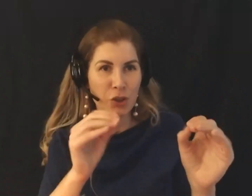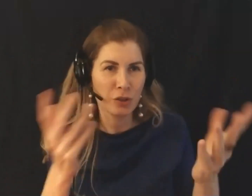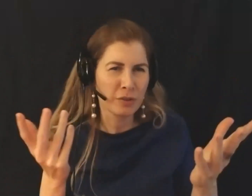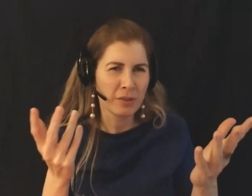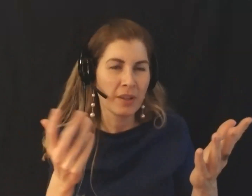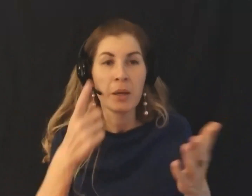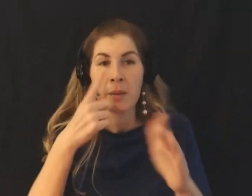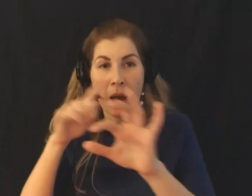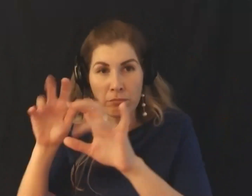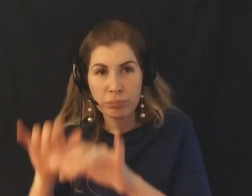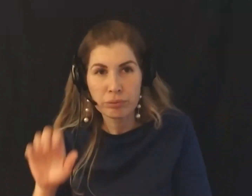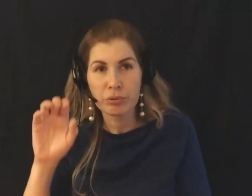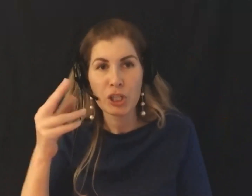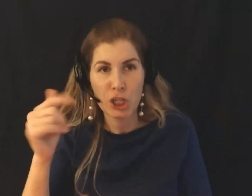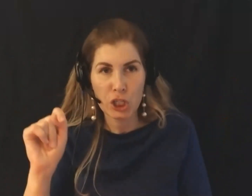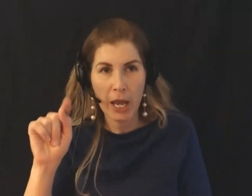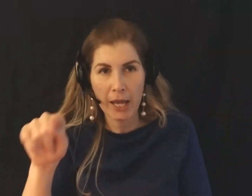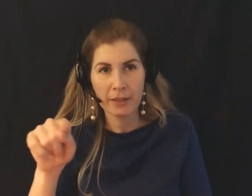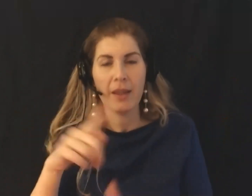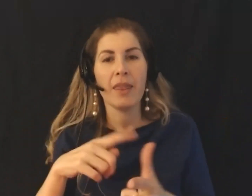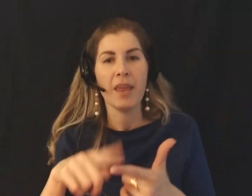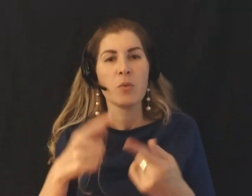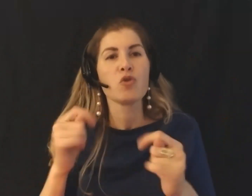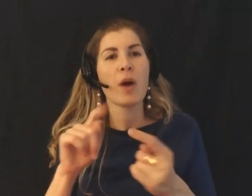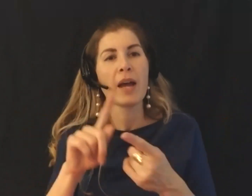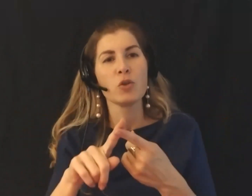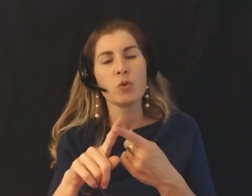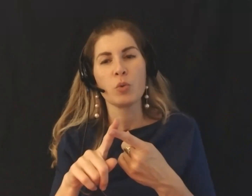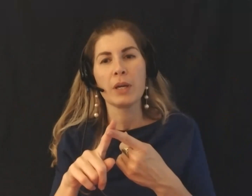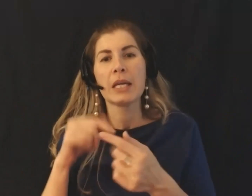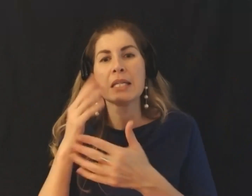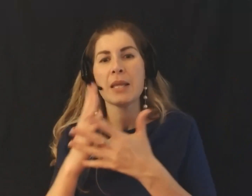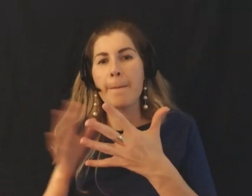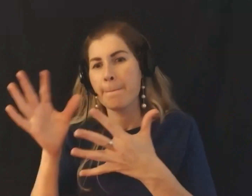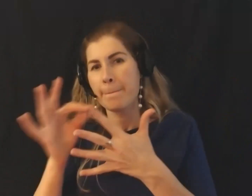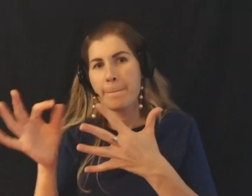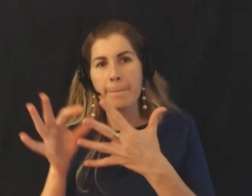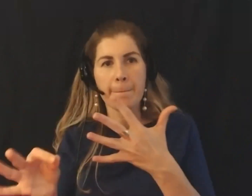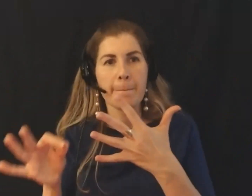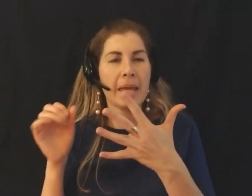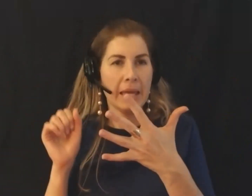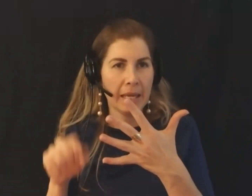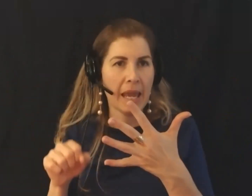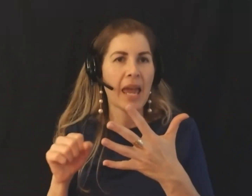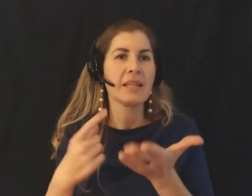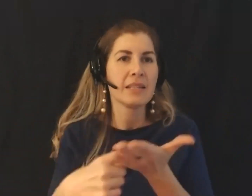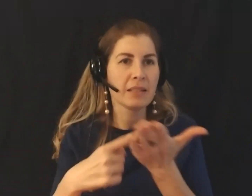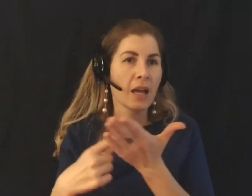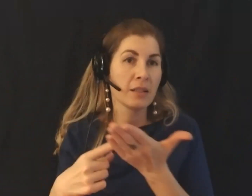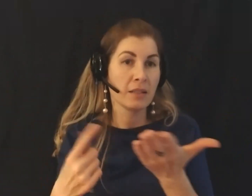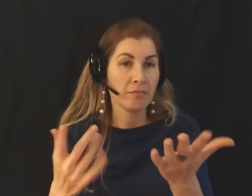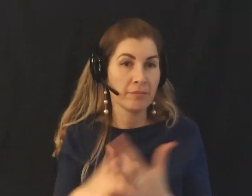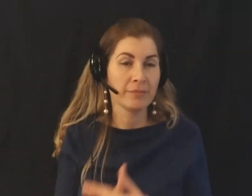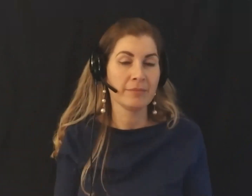chat. And then I'll kind of try to maybe pinpoint some of them we can share out and talk about a little bit.